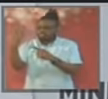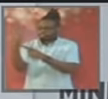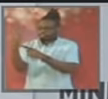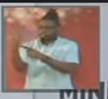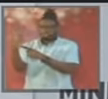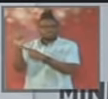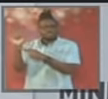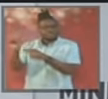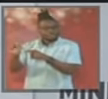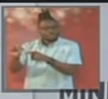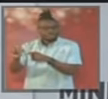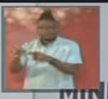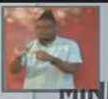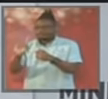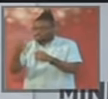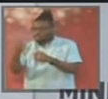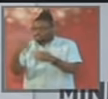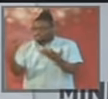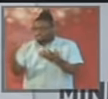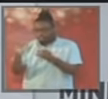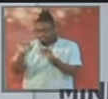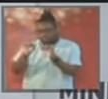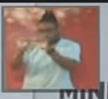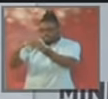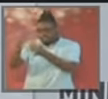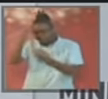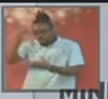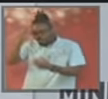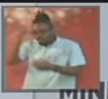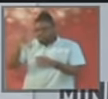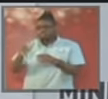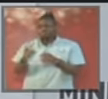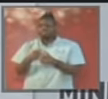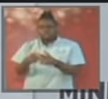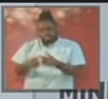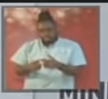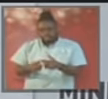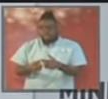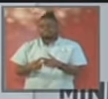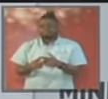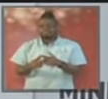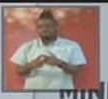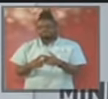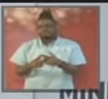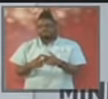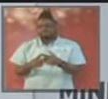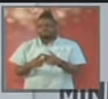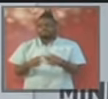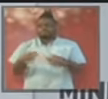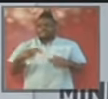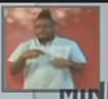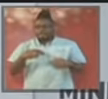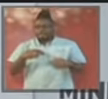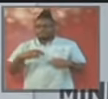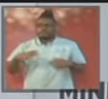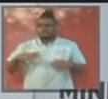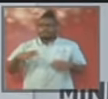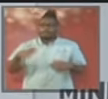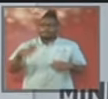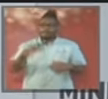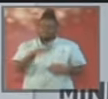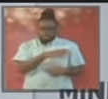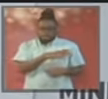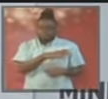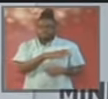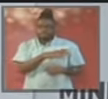data where there are meetings, and then following this, this committee also looks at follow-up